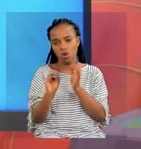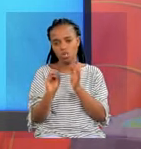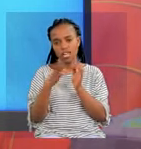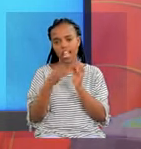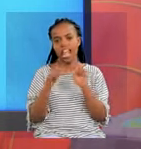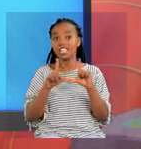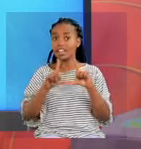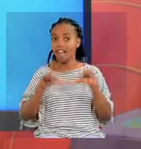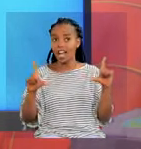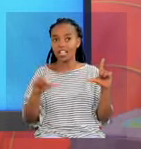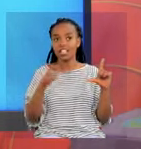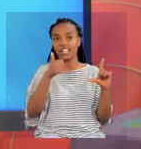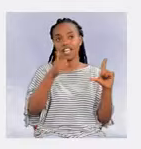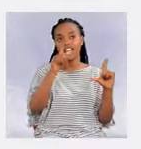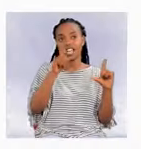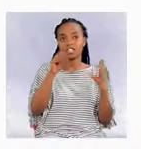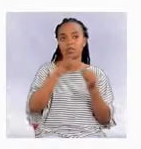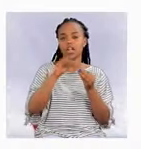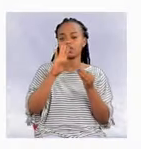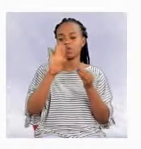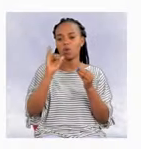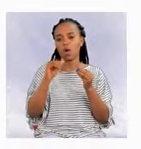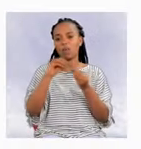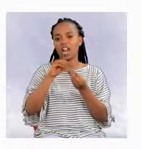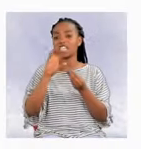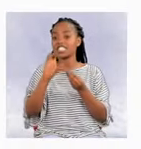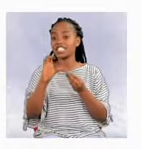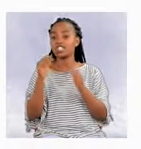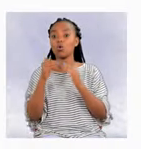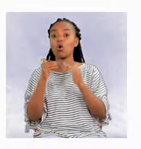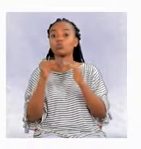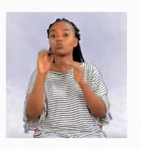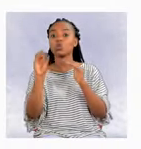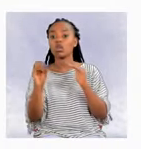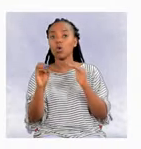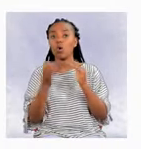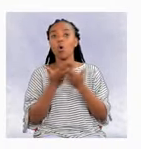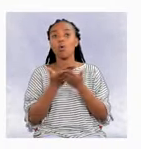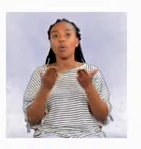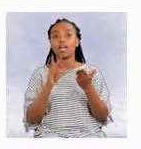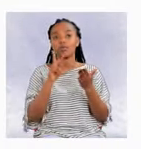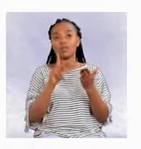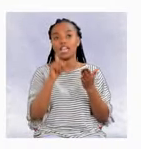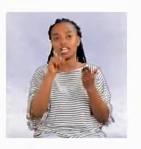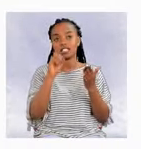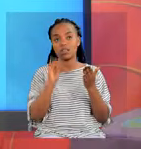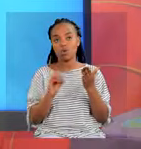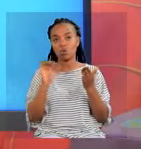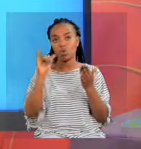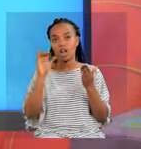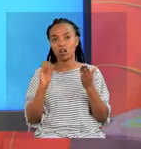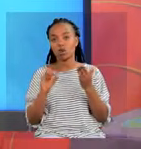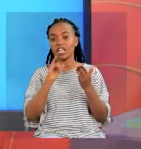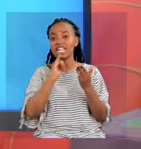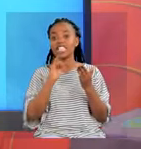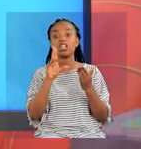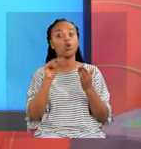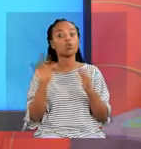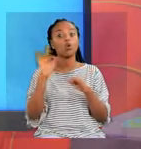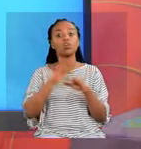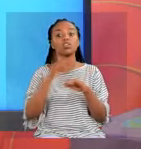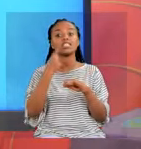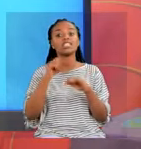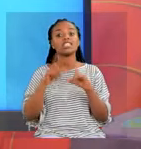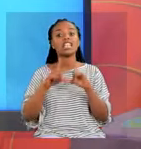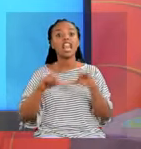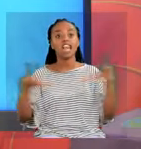the line ax plus by plus c is equals to 0, where P x naught y is not on the line, is given by d